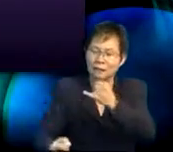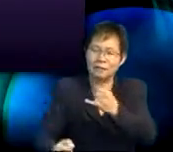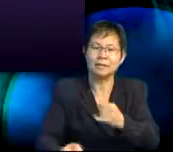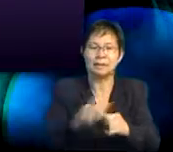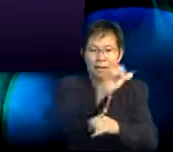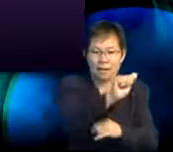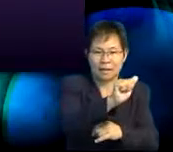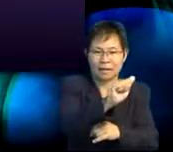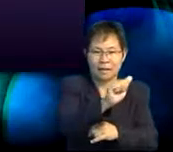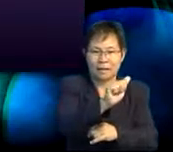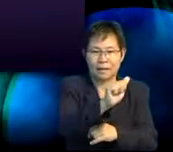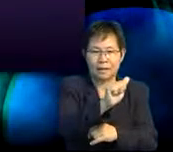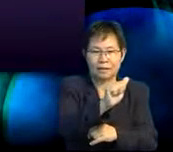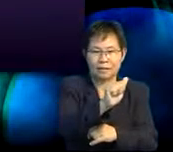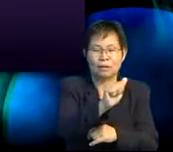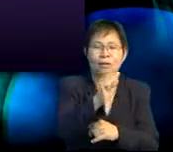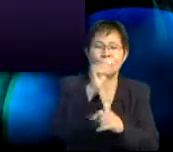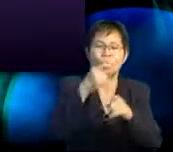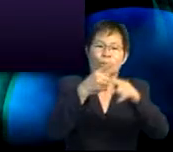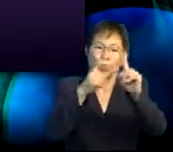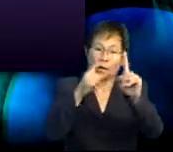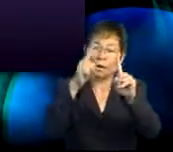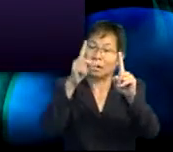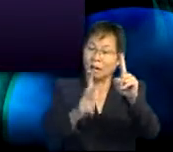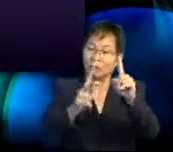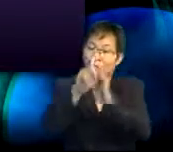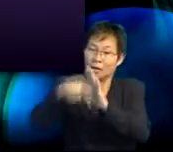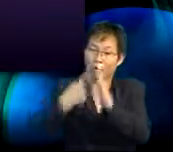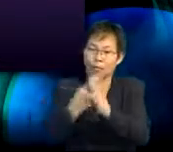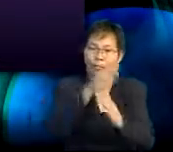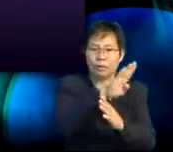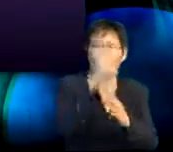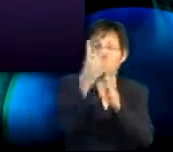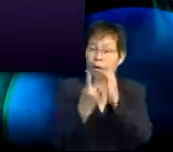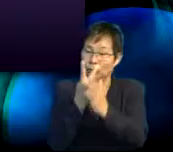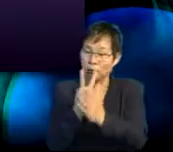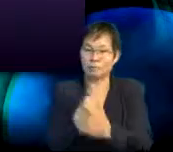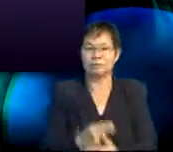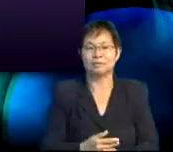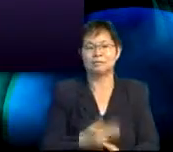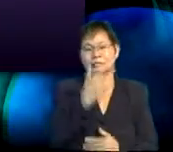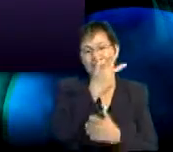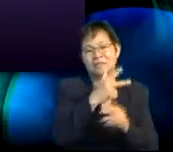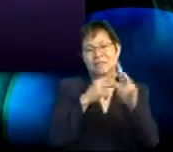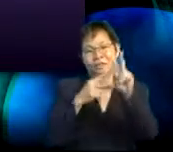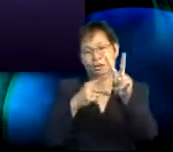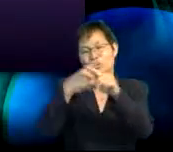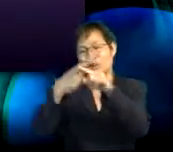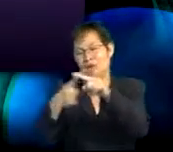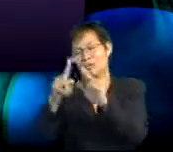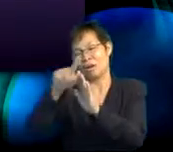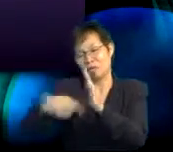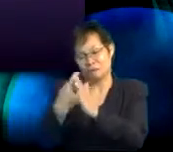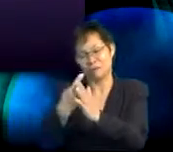A, 1.5 hours, B, 2 hours, and C,